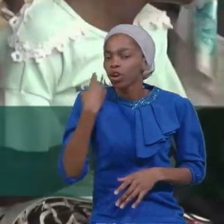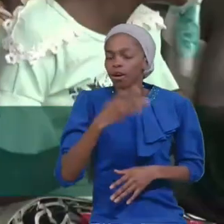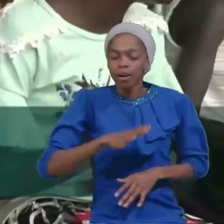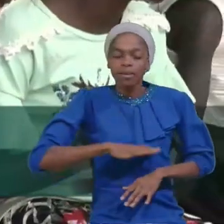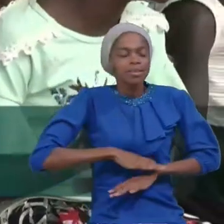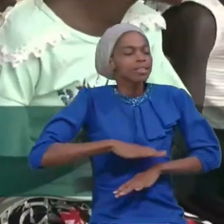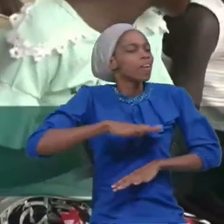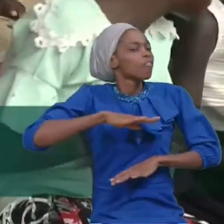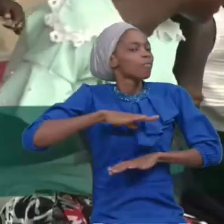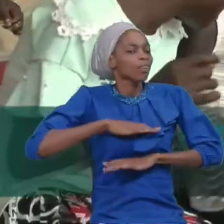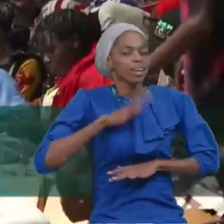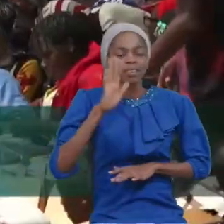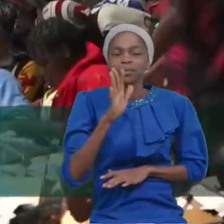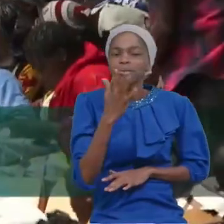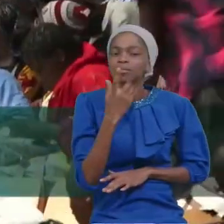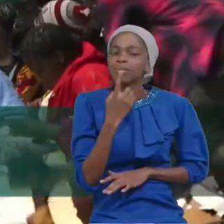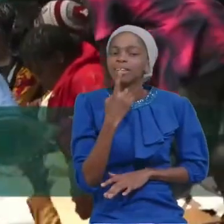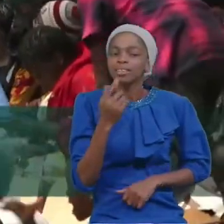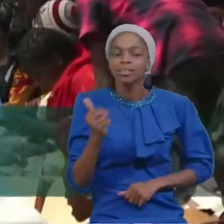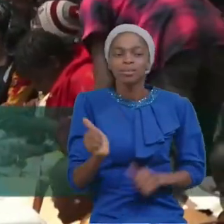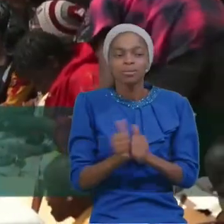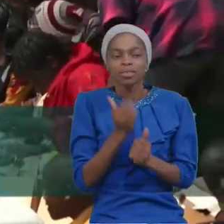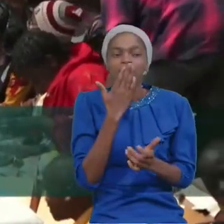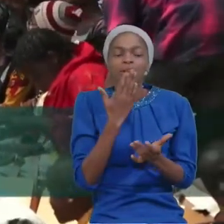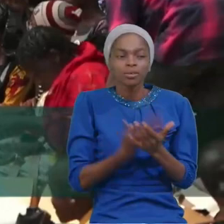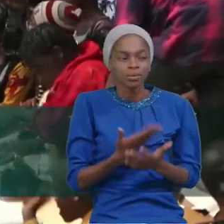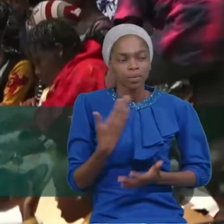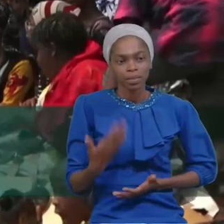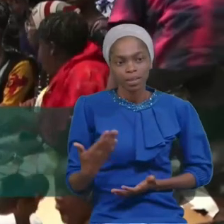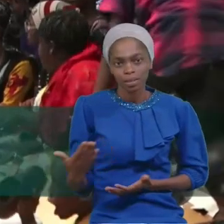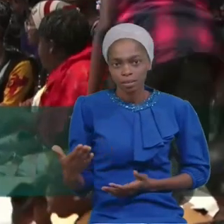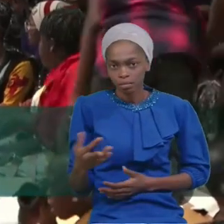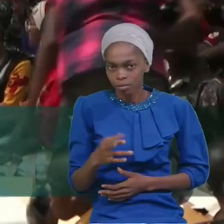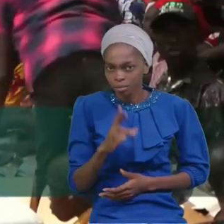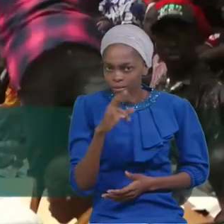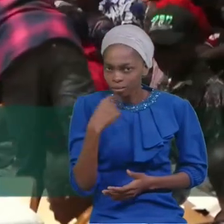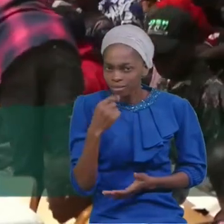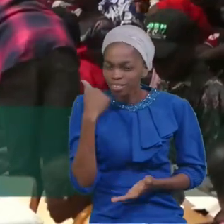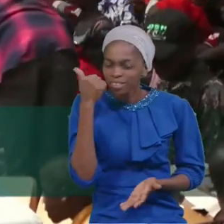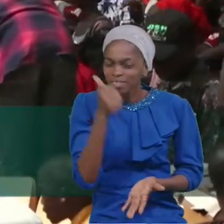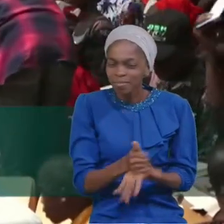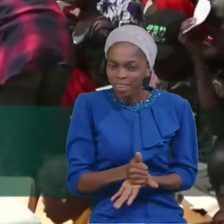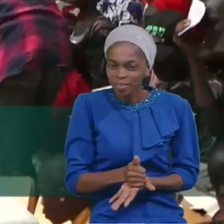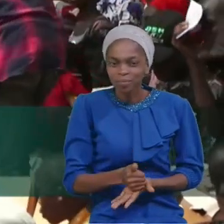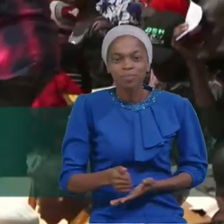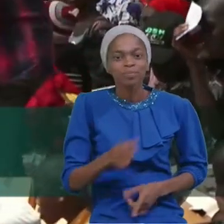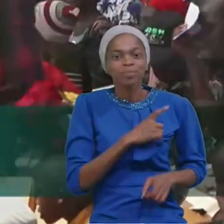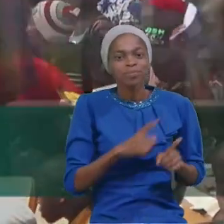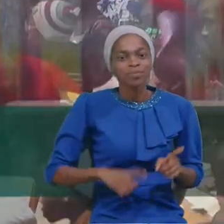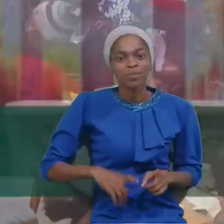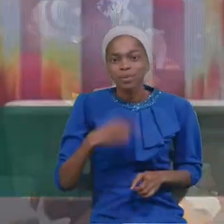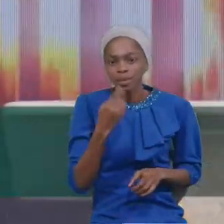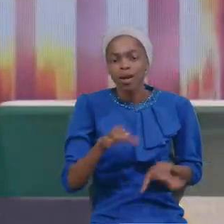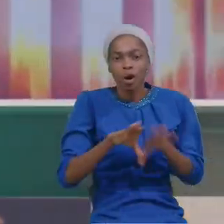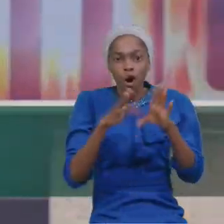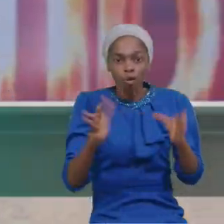amen. The Lord says, open your mouth and I will fill that mouth with the goodness of